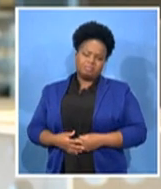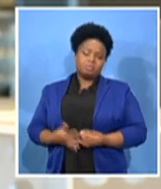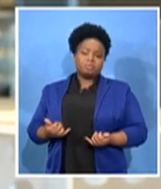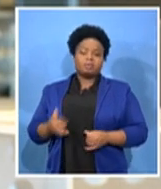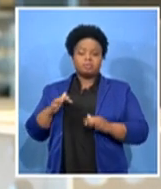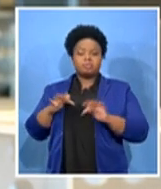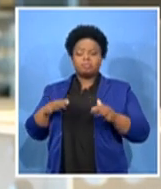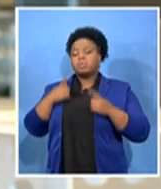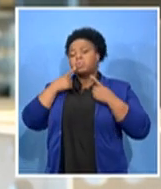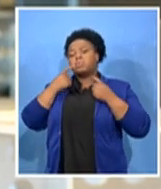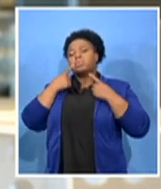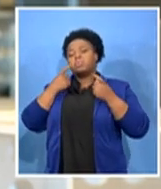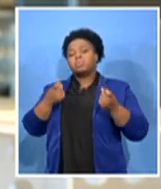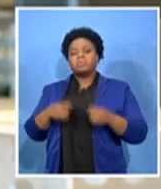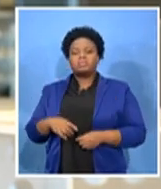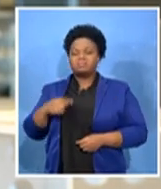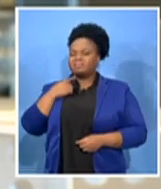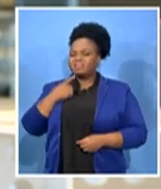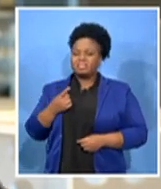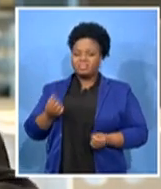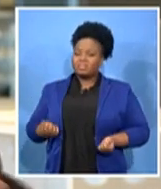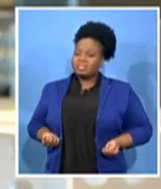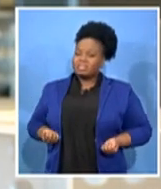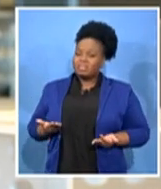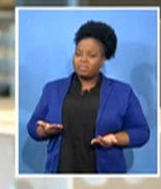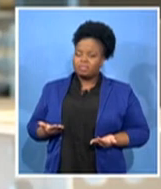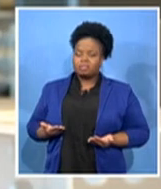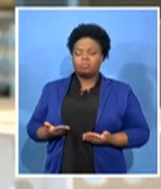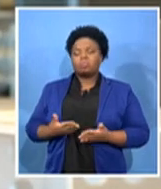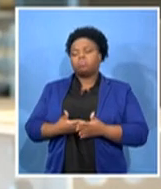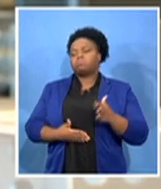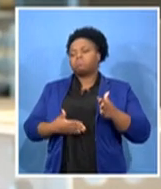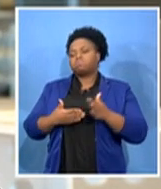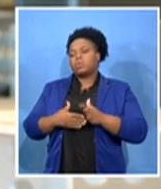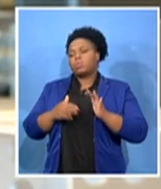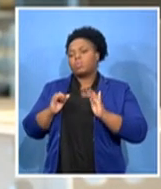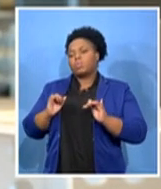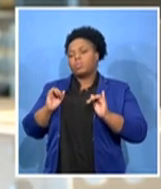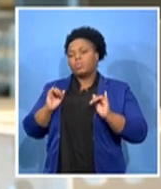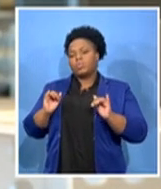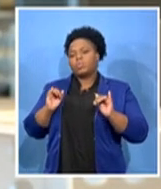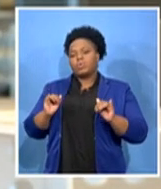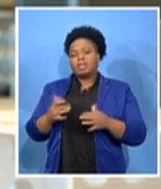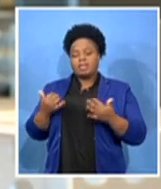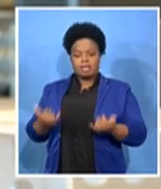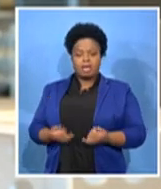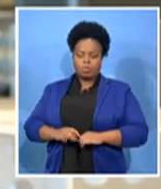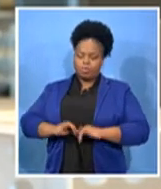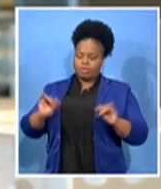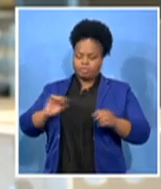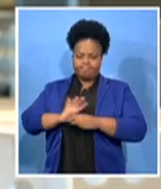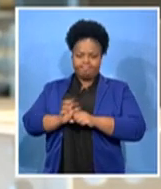really of service delivery has been lacking, and compounded now by the coronavirus, which has led